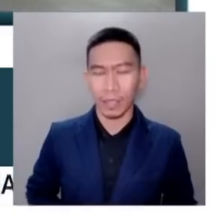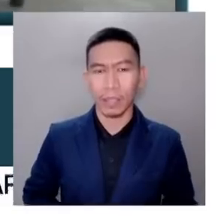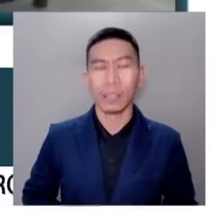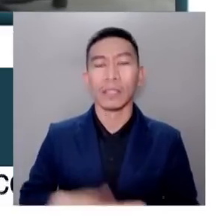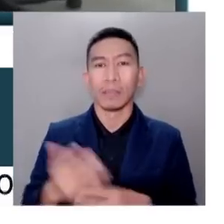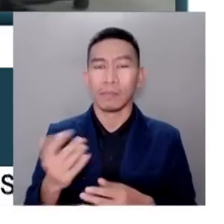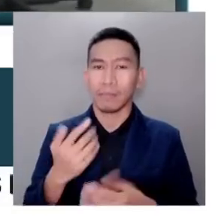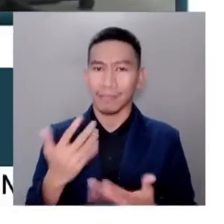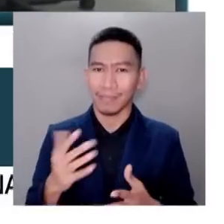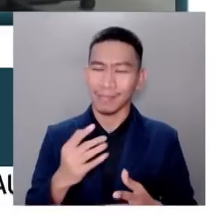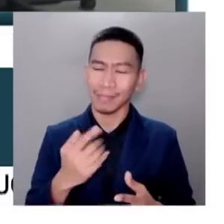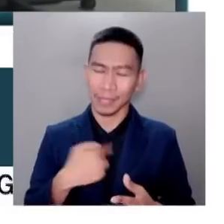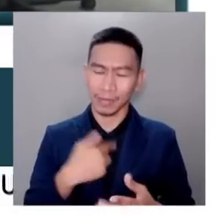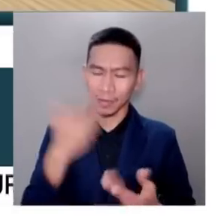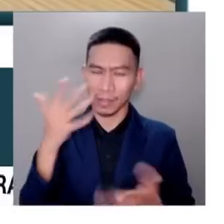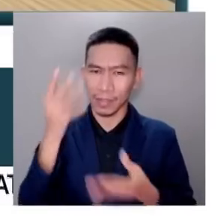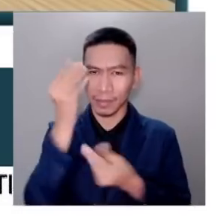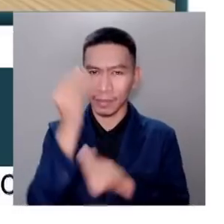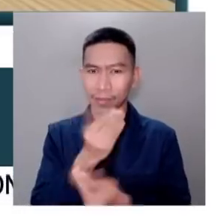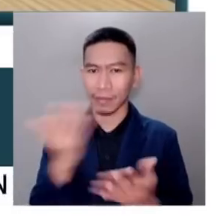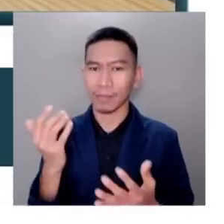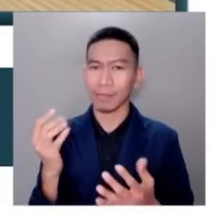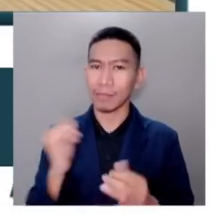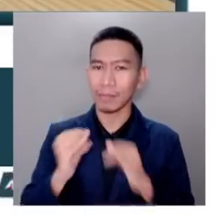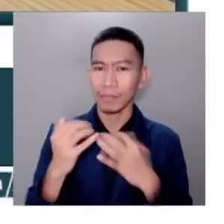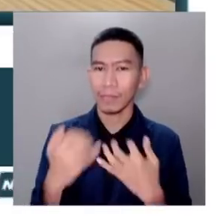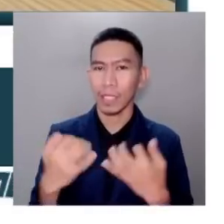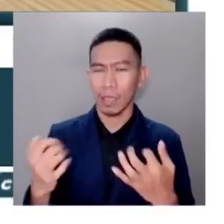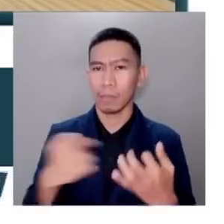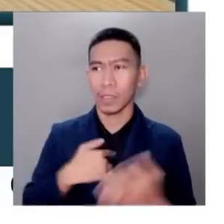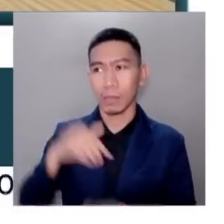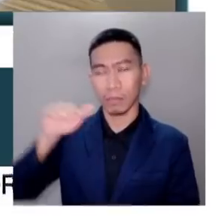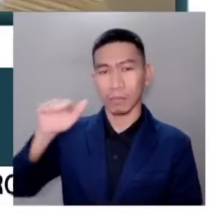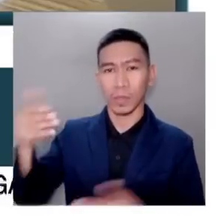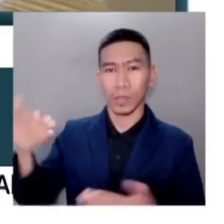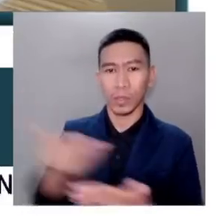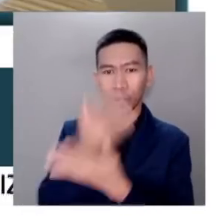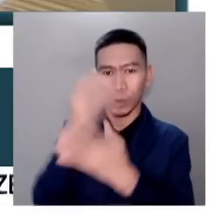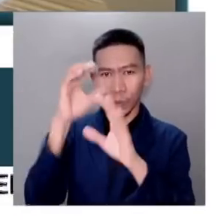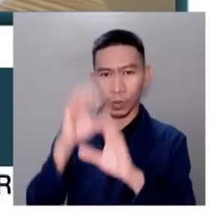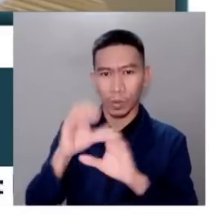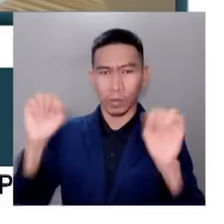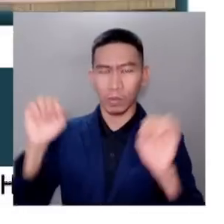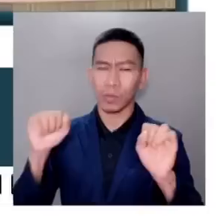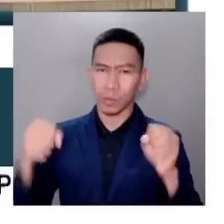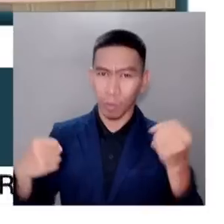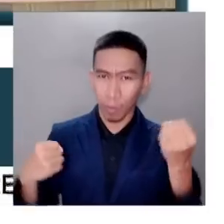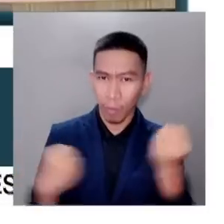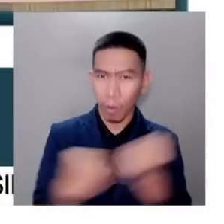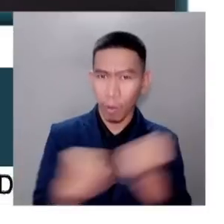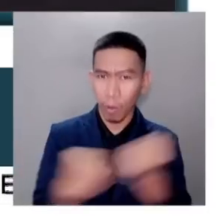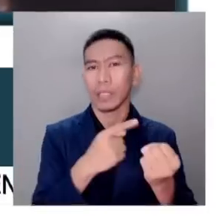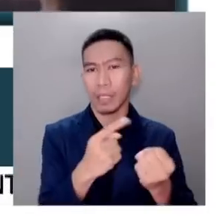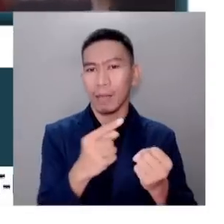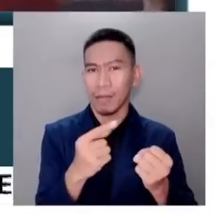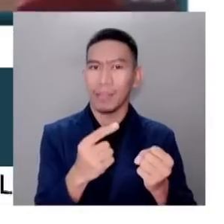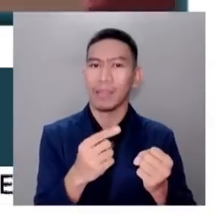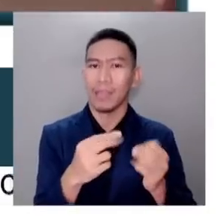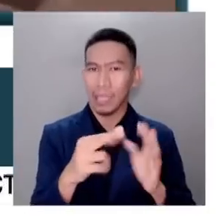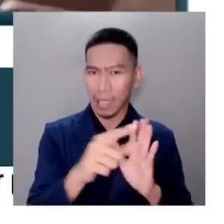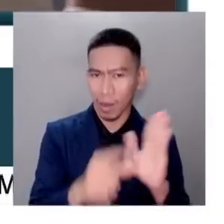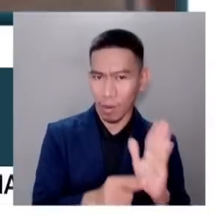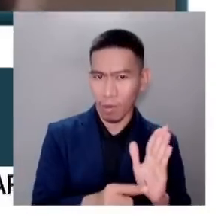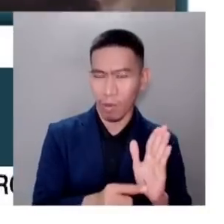conference. You know, I appeal to the incoming administration to strengthen rule of law, to look at journalists not as